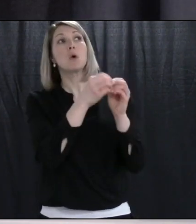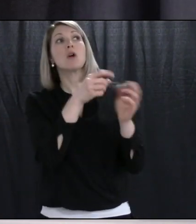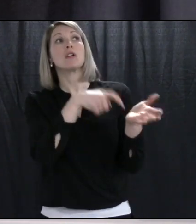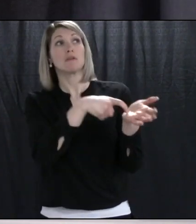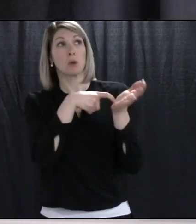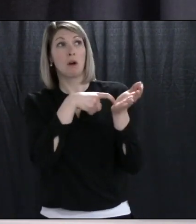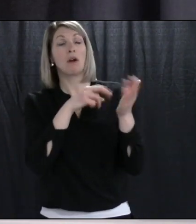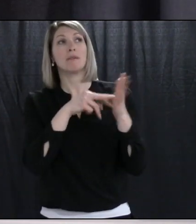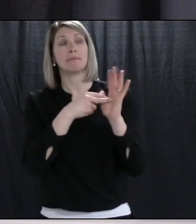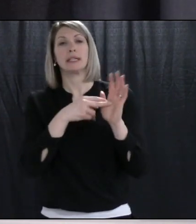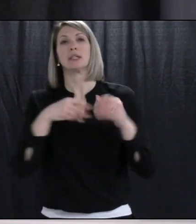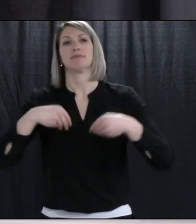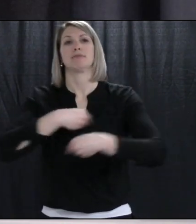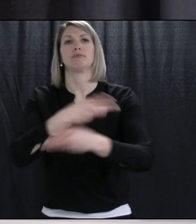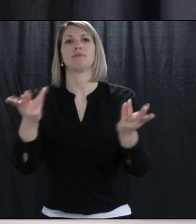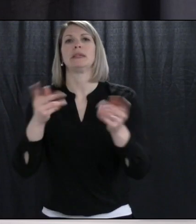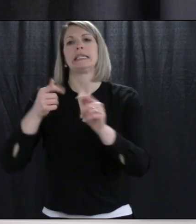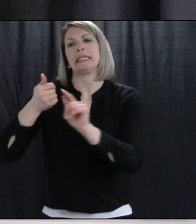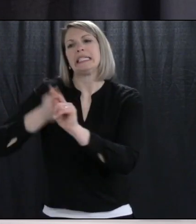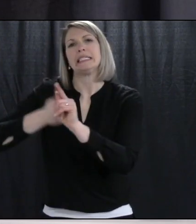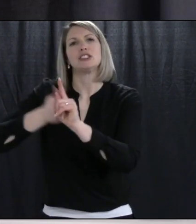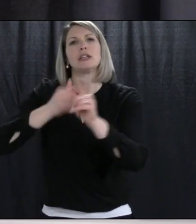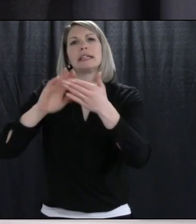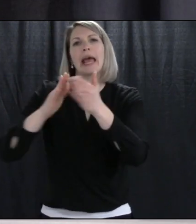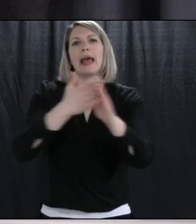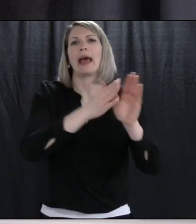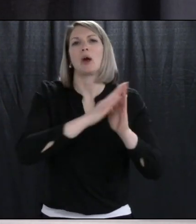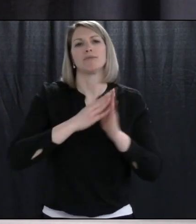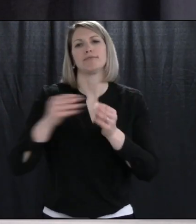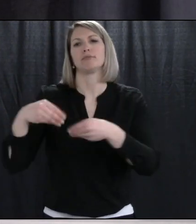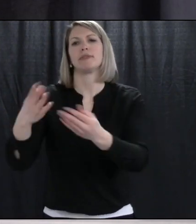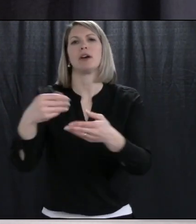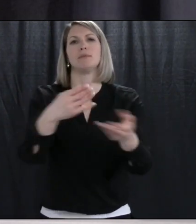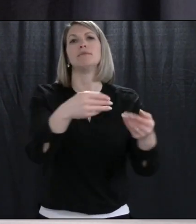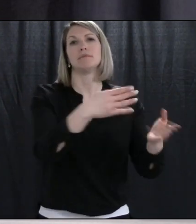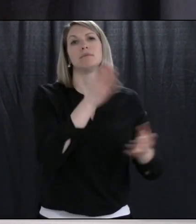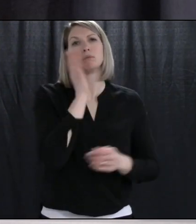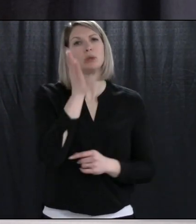the very near future, in addition to our regular orders.